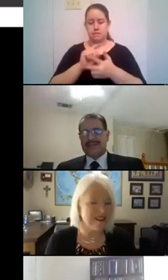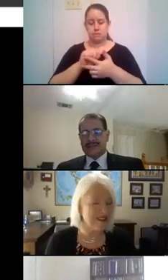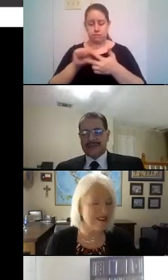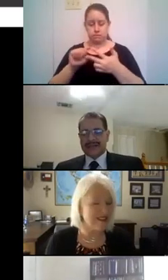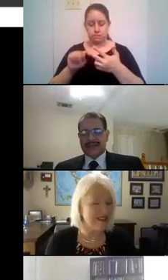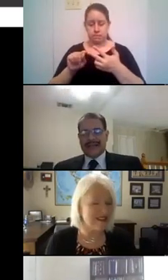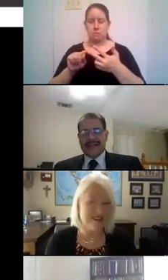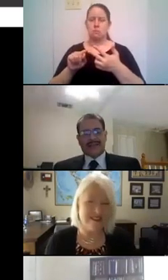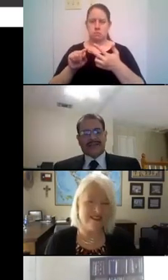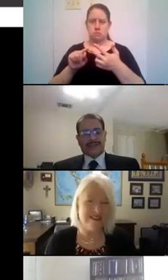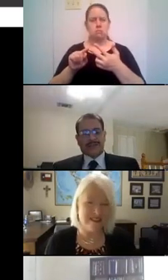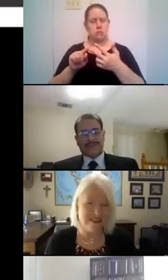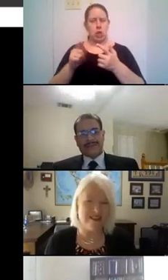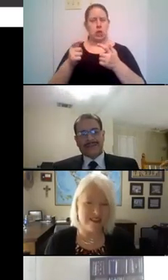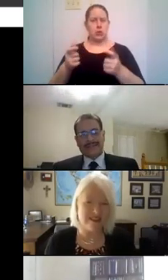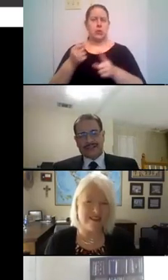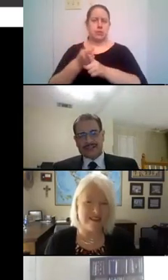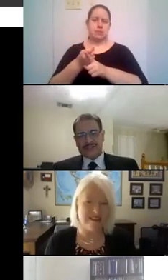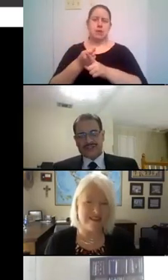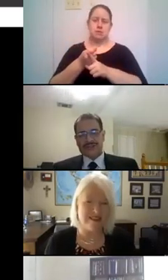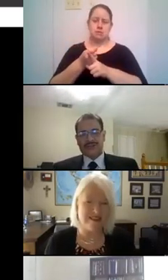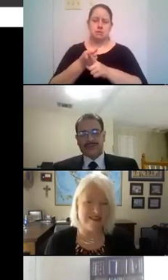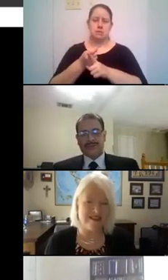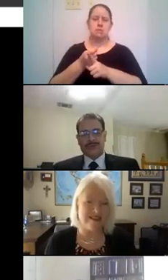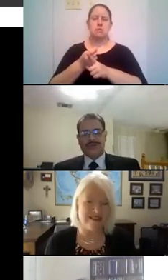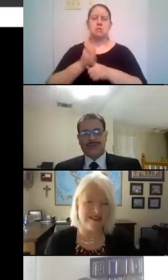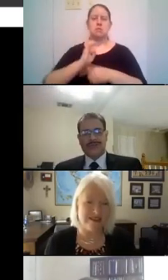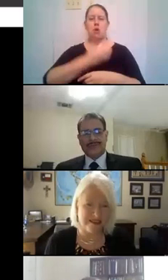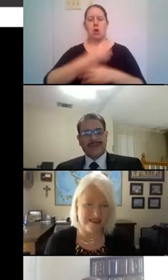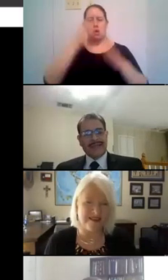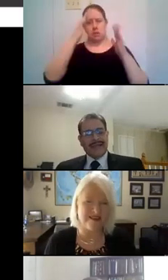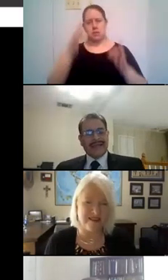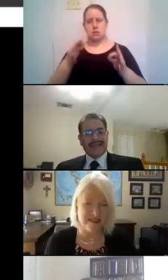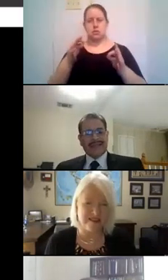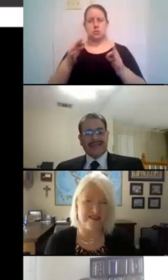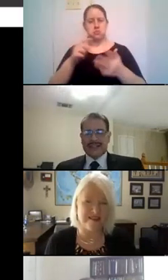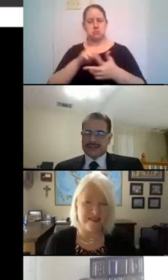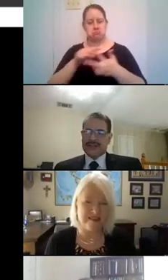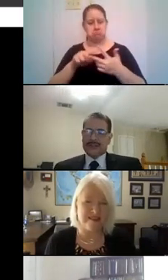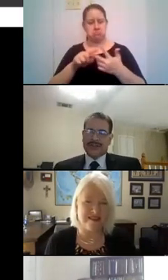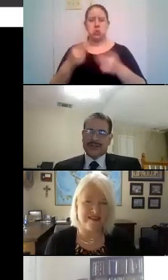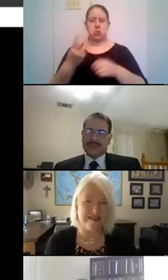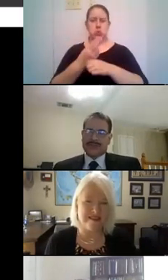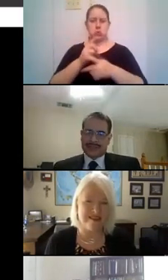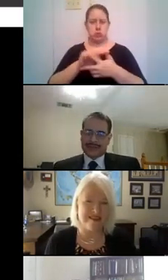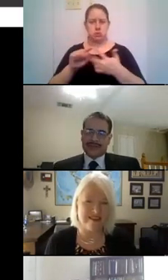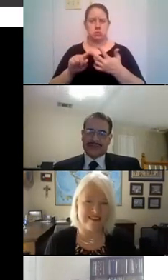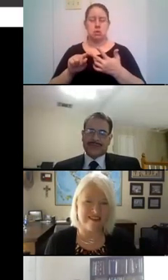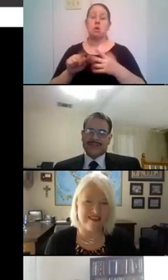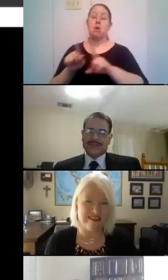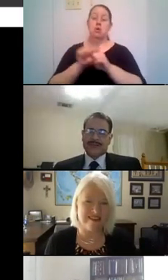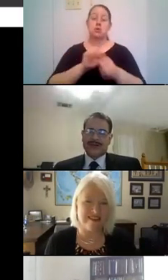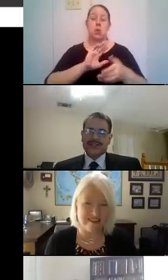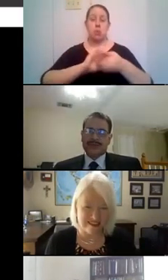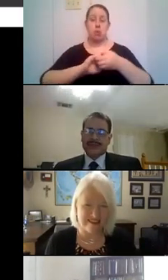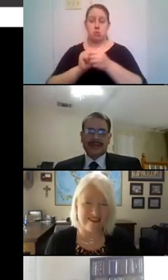lot of impact. And so in our decision to pursue them, and then enter the partnerships that Richard